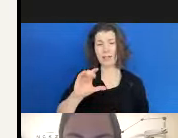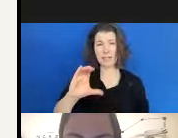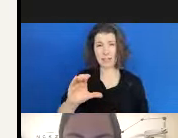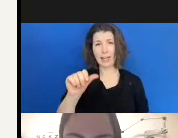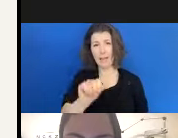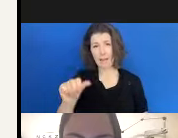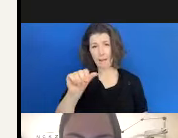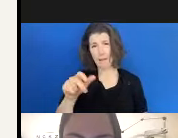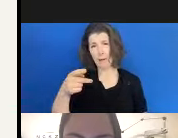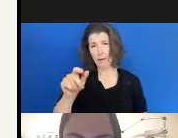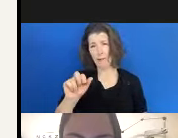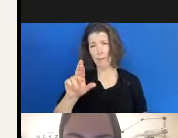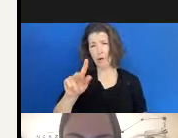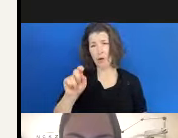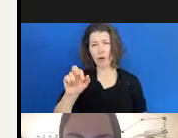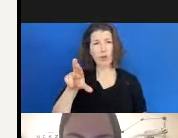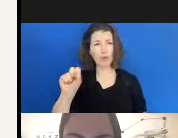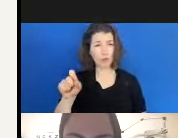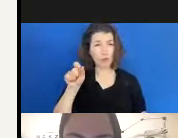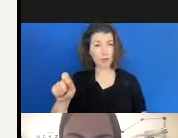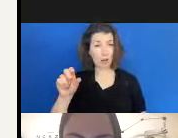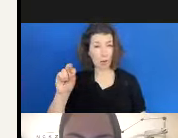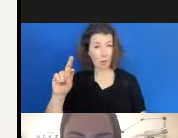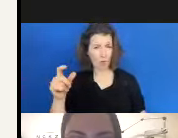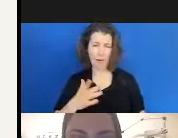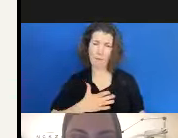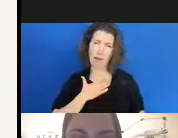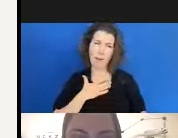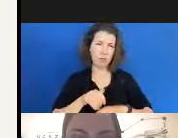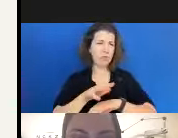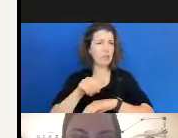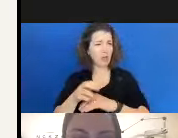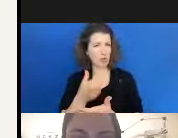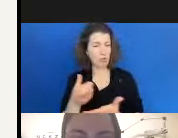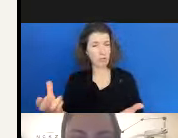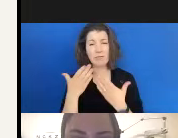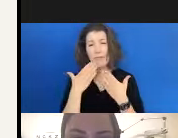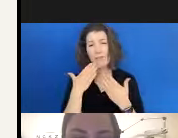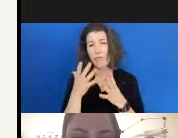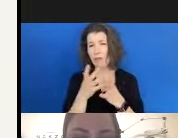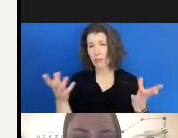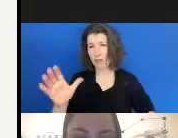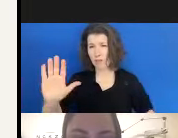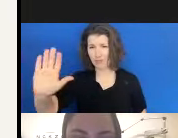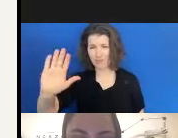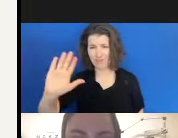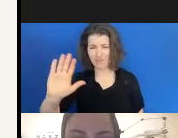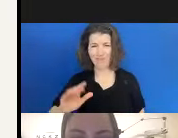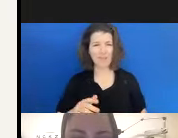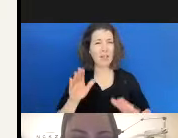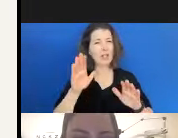pflc@partners.org, and I'd be happy to share that with you. All right, everyone. Thank you so much. Thank you. Have the rest of the day.